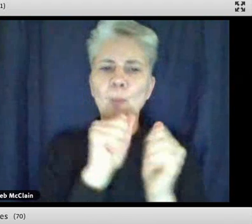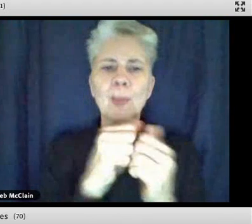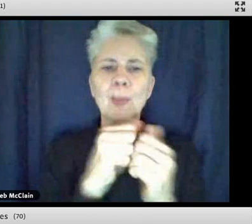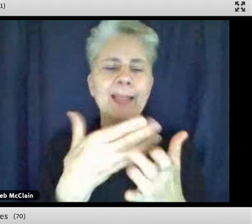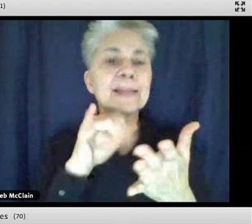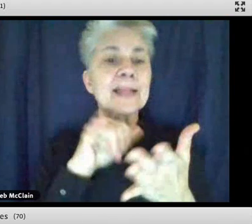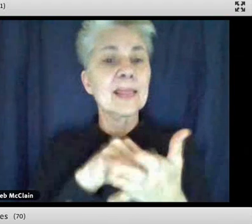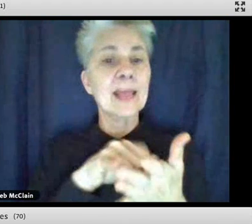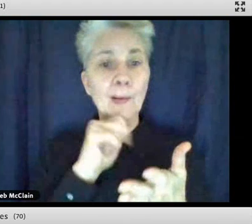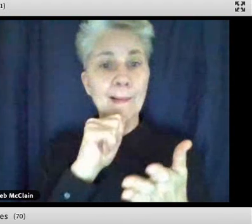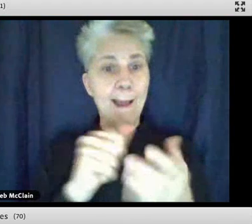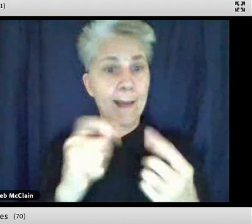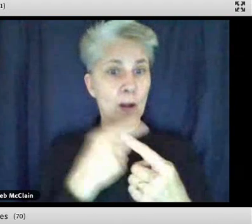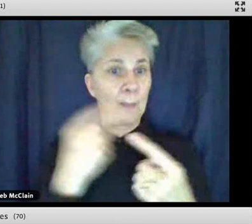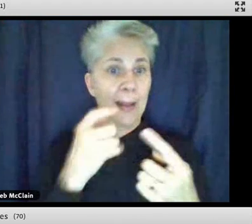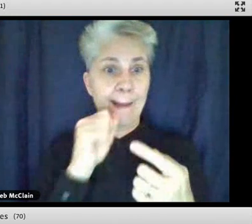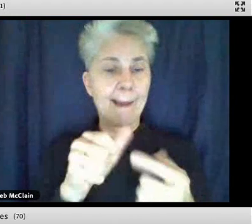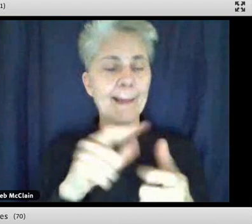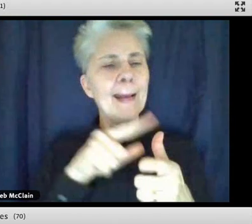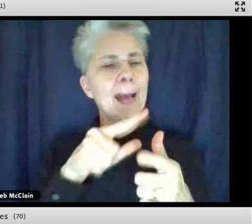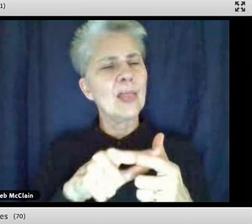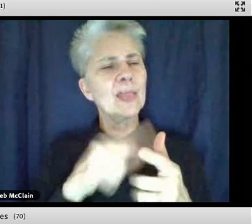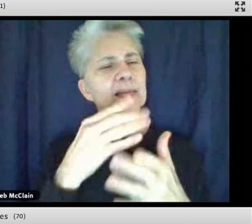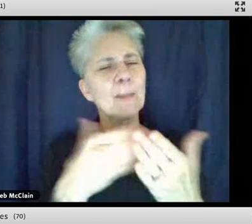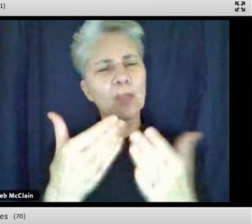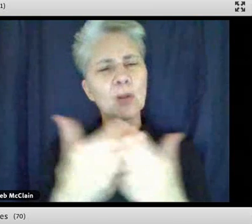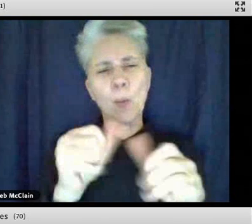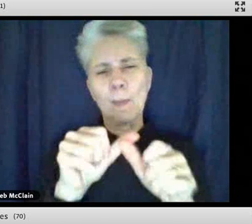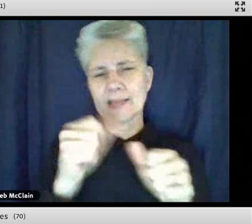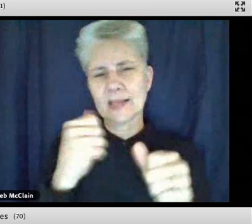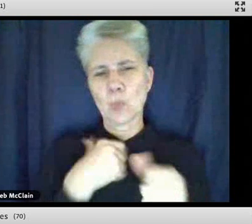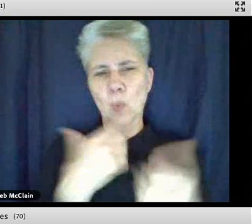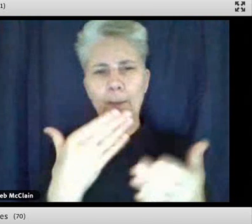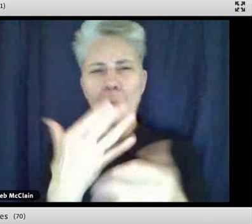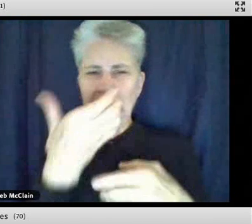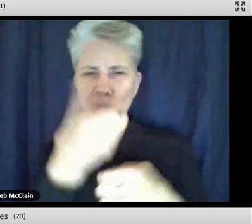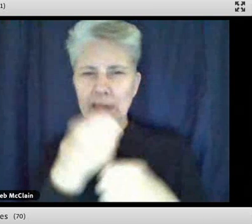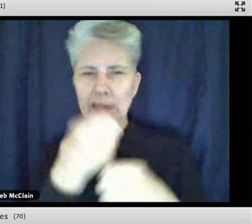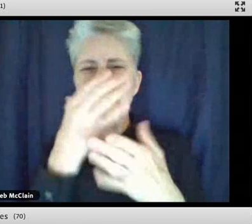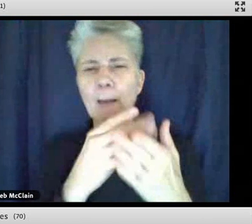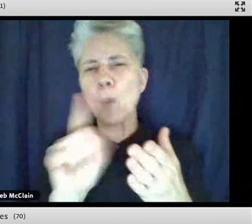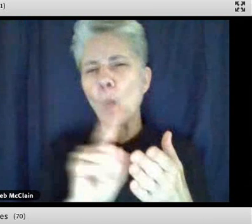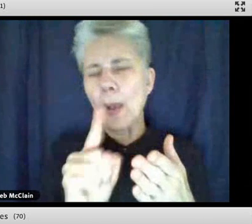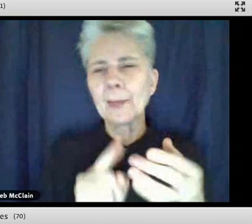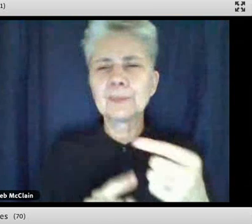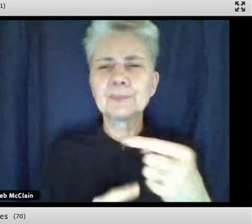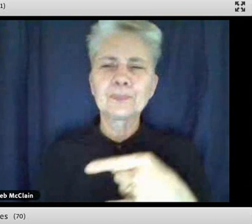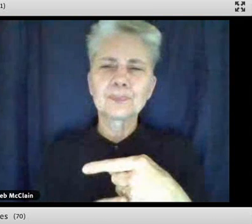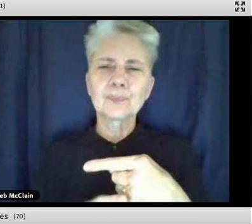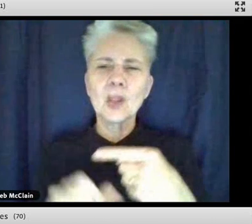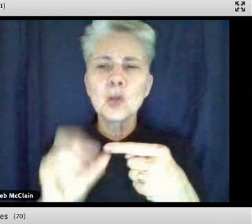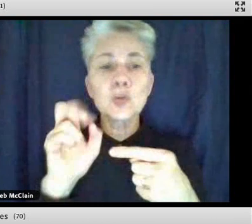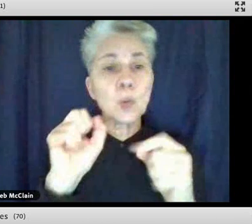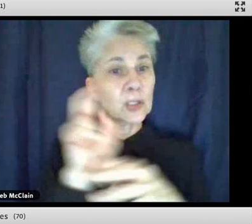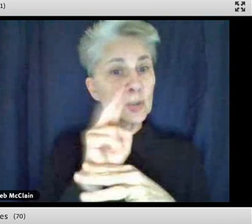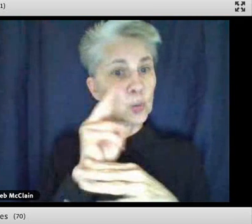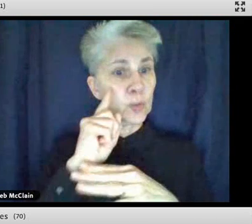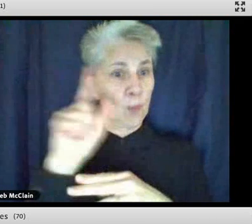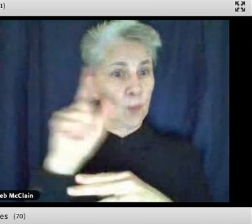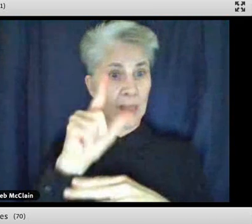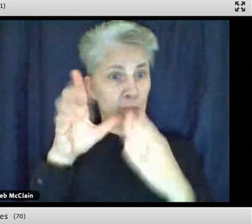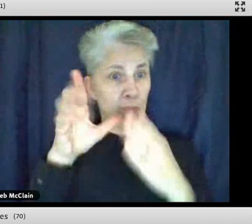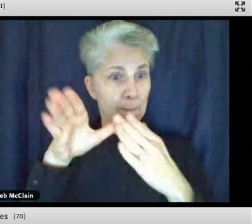things that aren't automated. And then some of the news sites that we can possibly trust. What sources can we use for